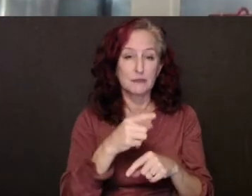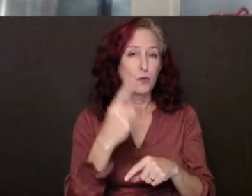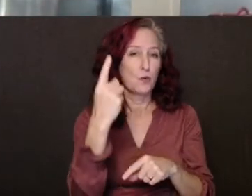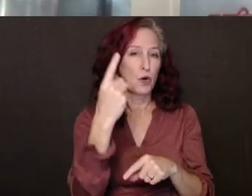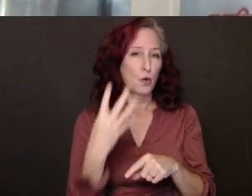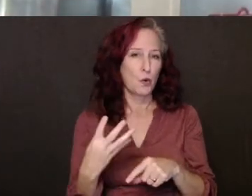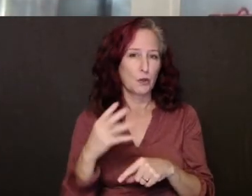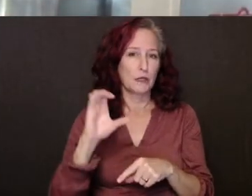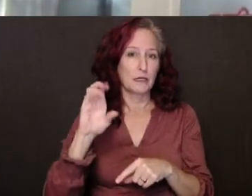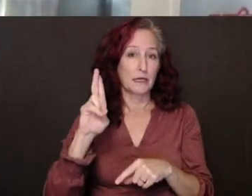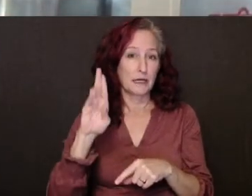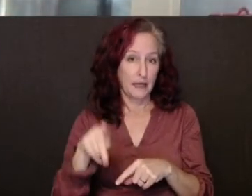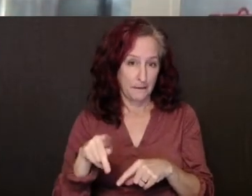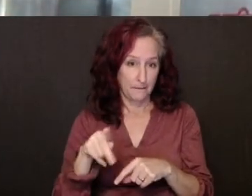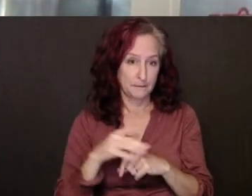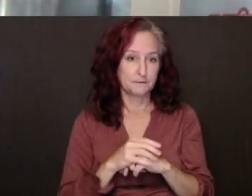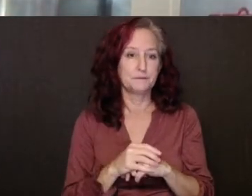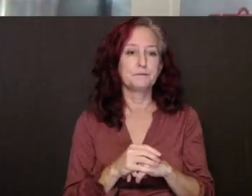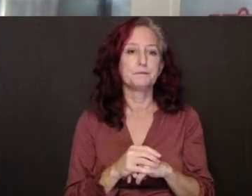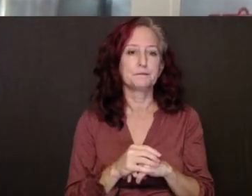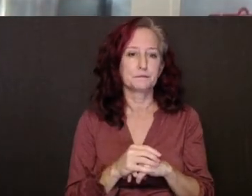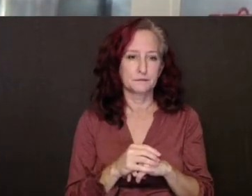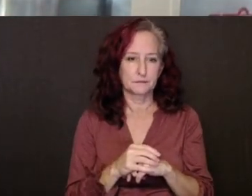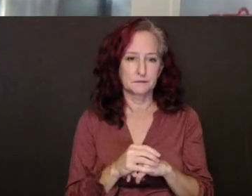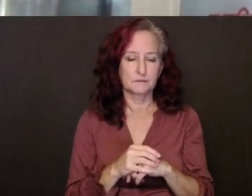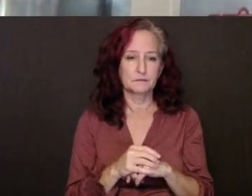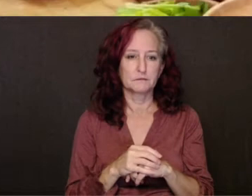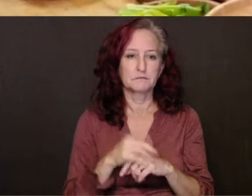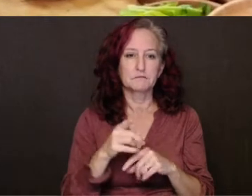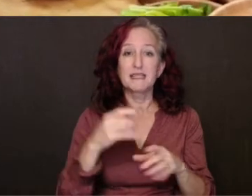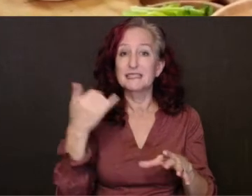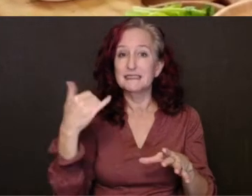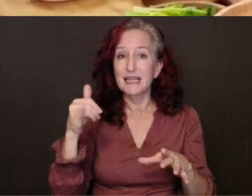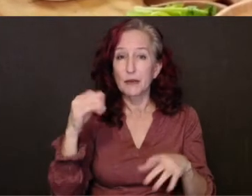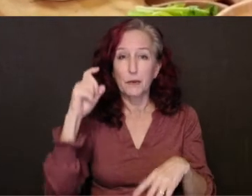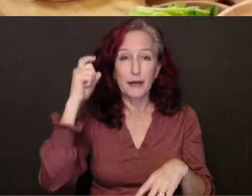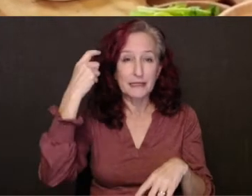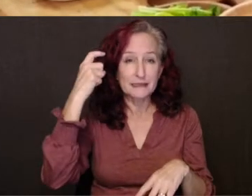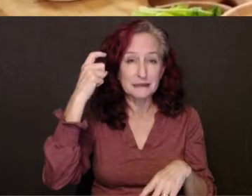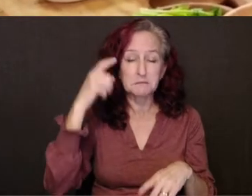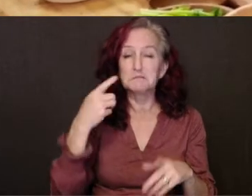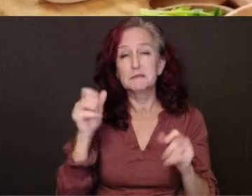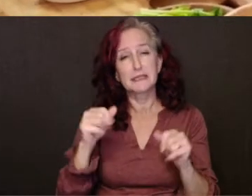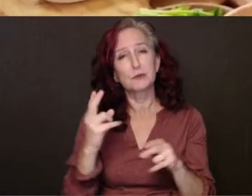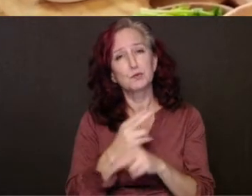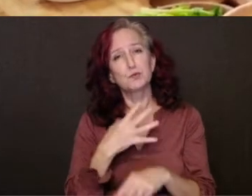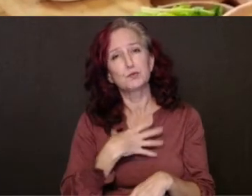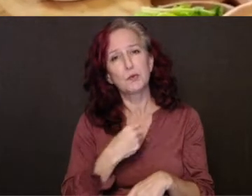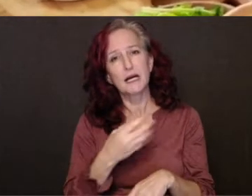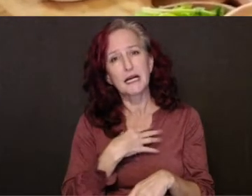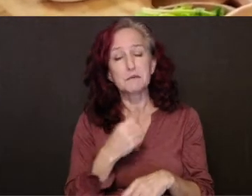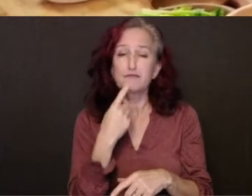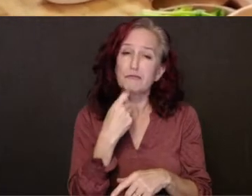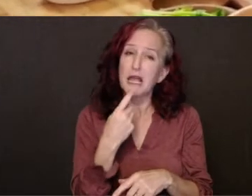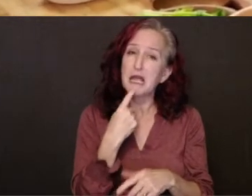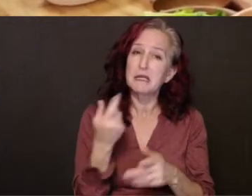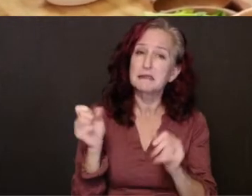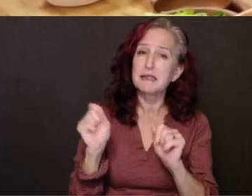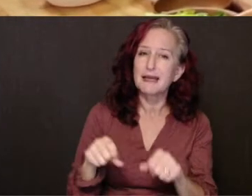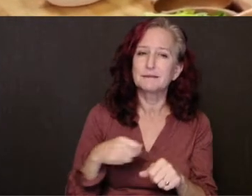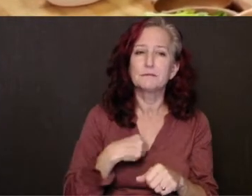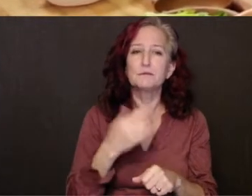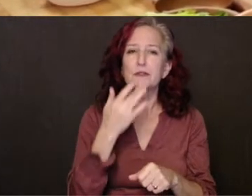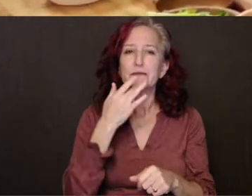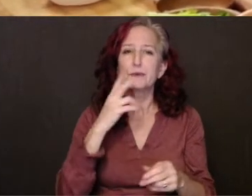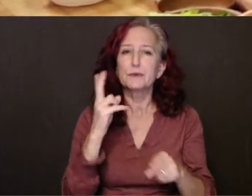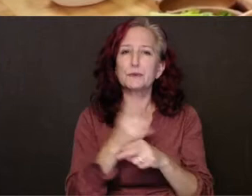tablespoon. And then I'm going to continue to dice up my onions. And what I have right here is actually a quarter